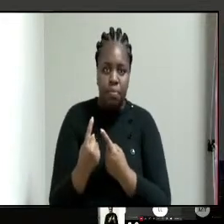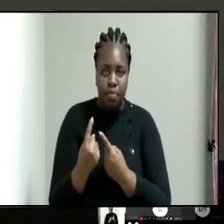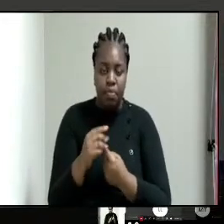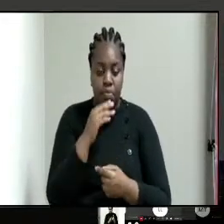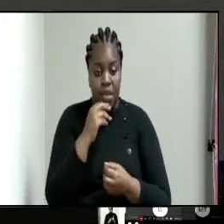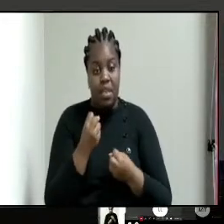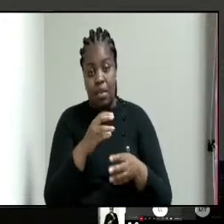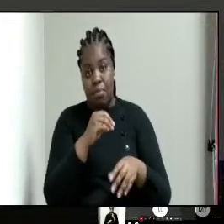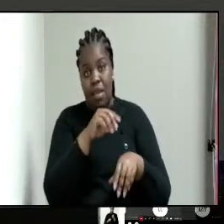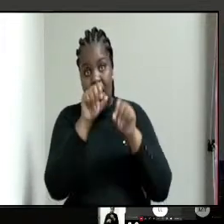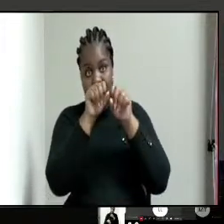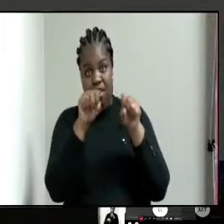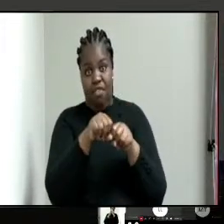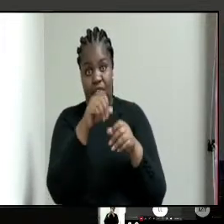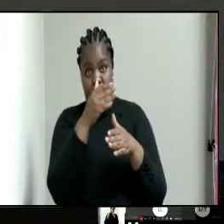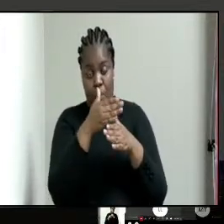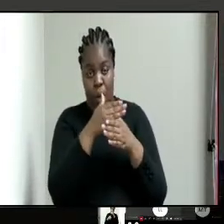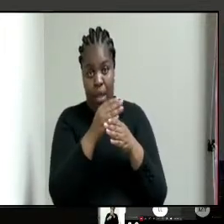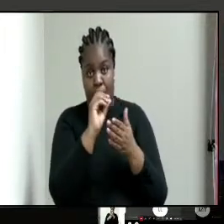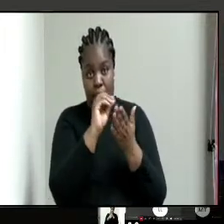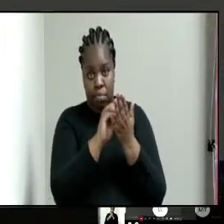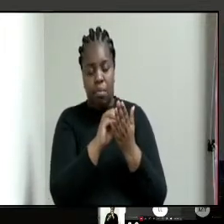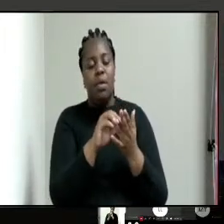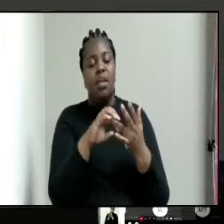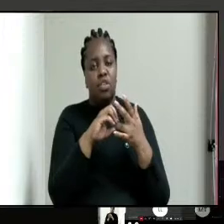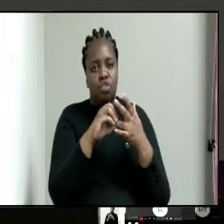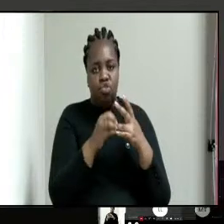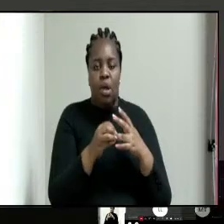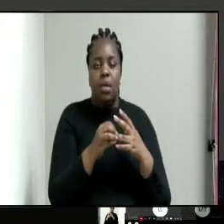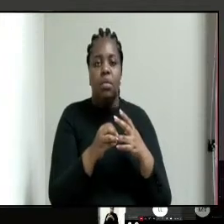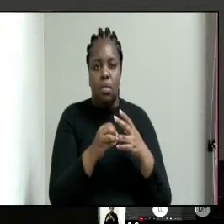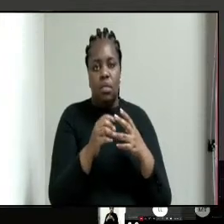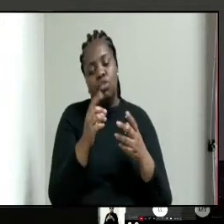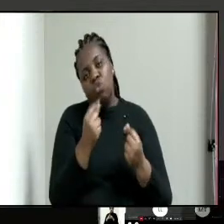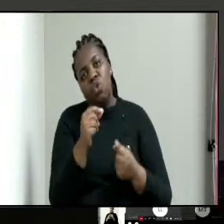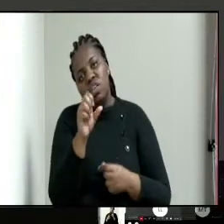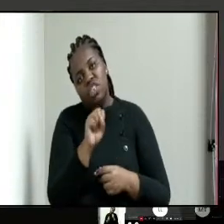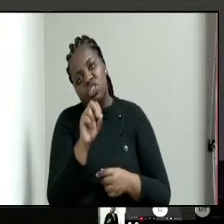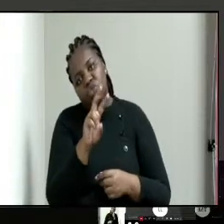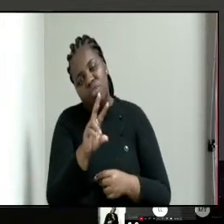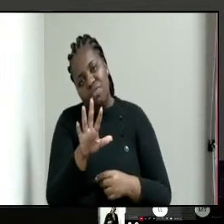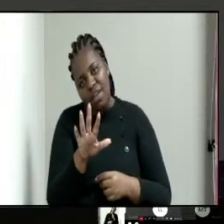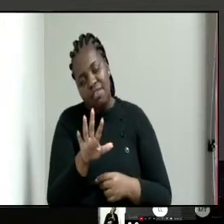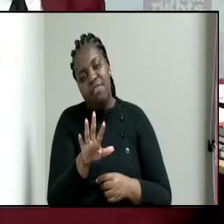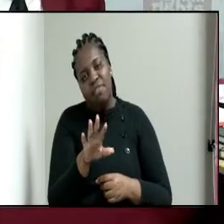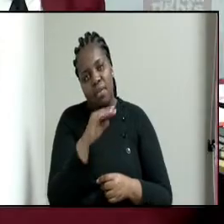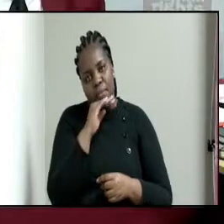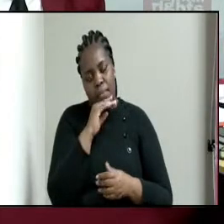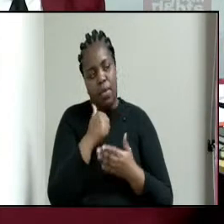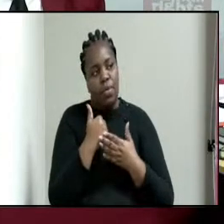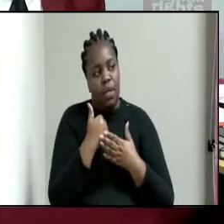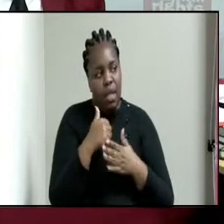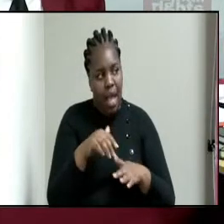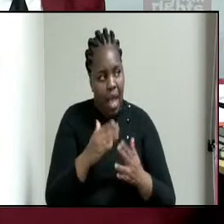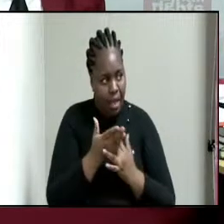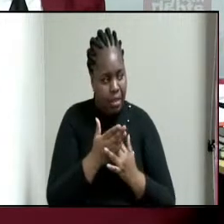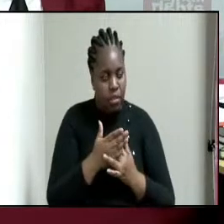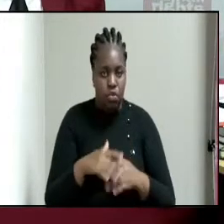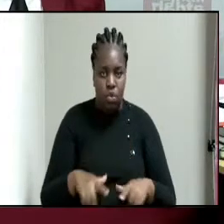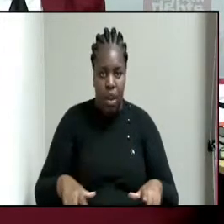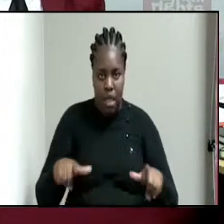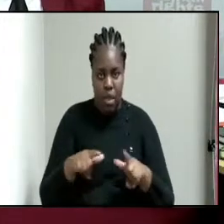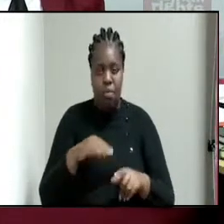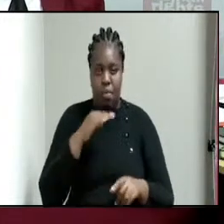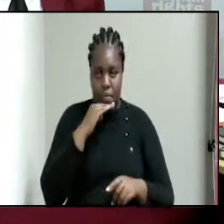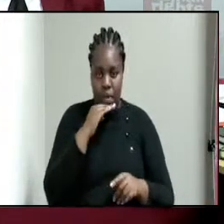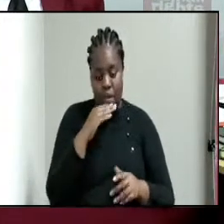framework that has been put in place, at least to try and effect Section 25 in terms of access to land, perhaps it could be